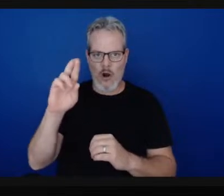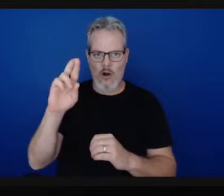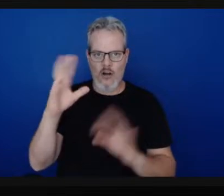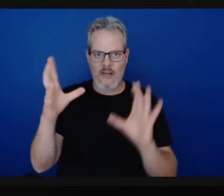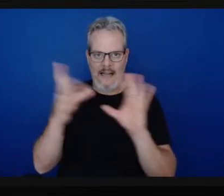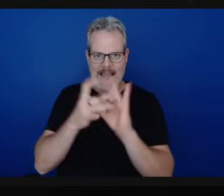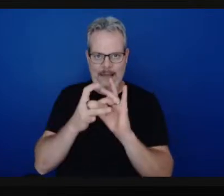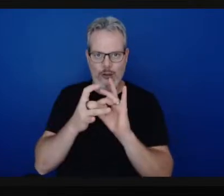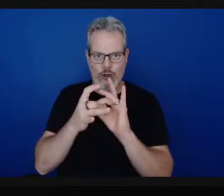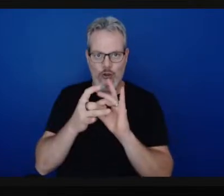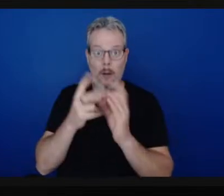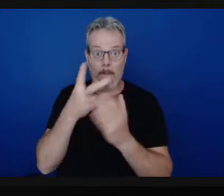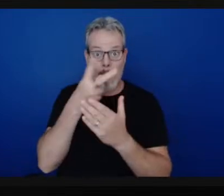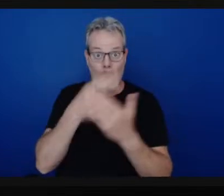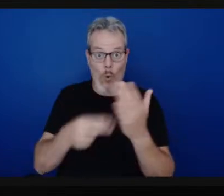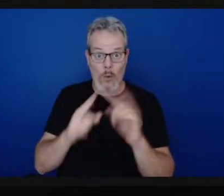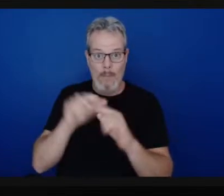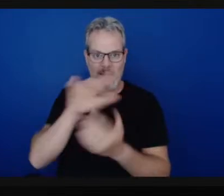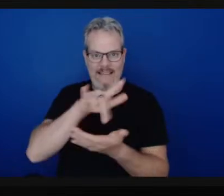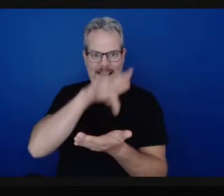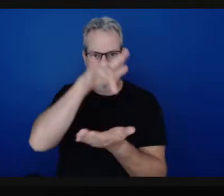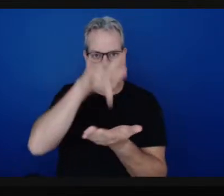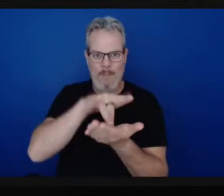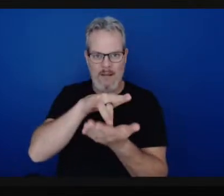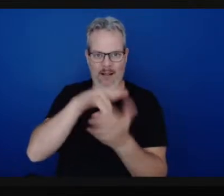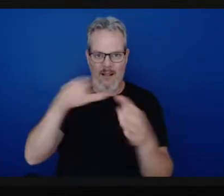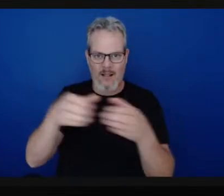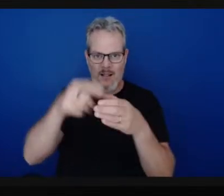is squarely in a summit.